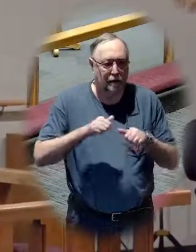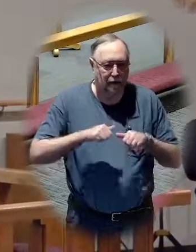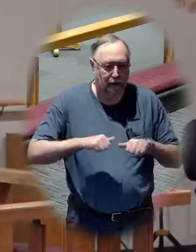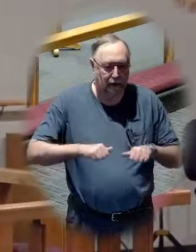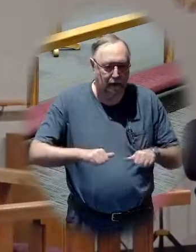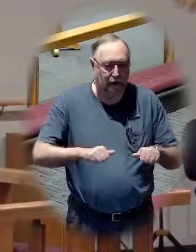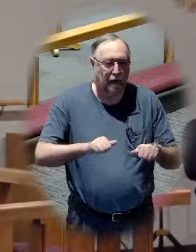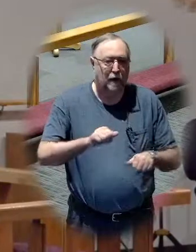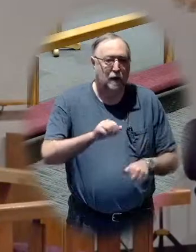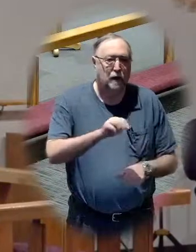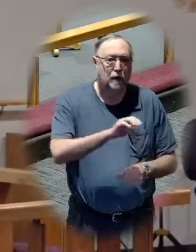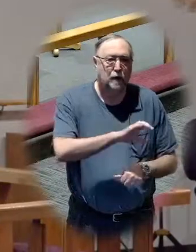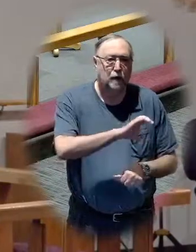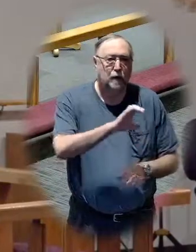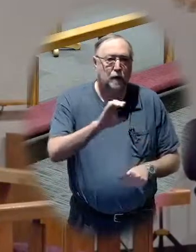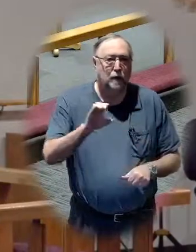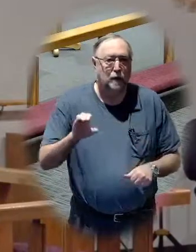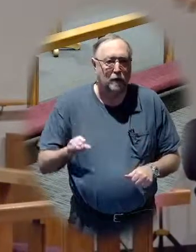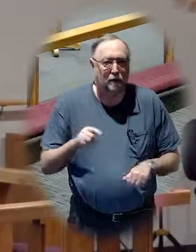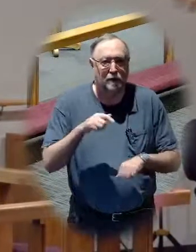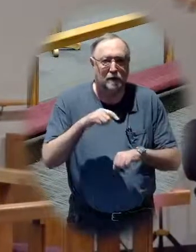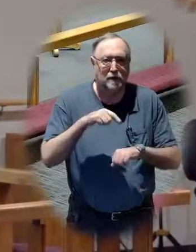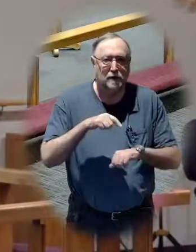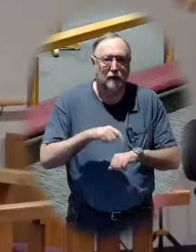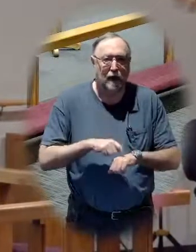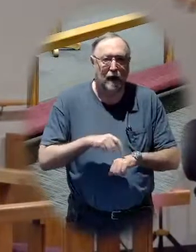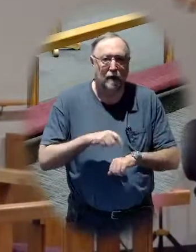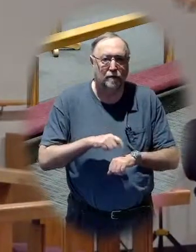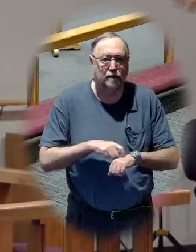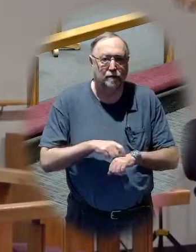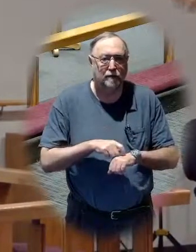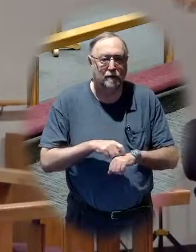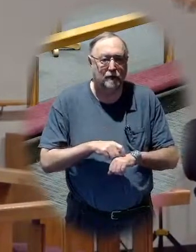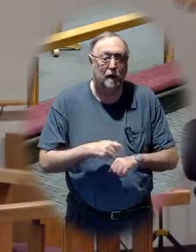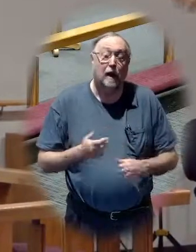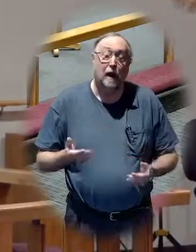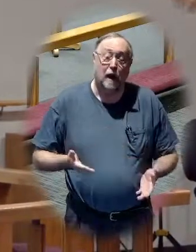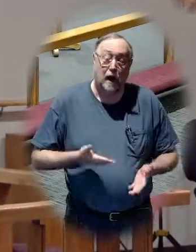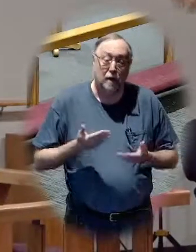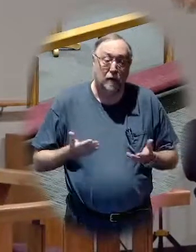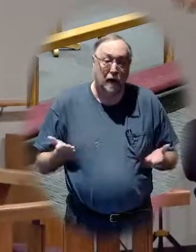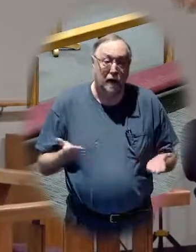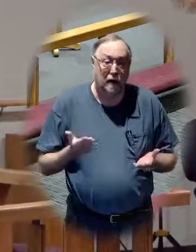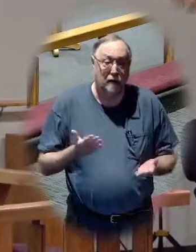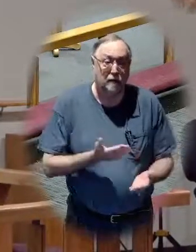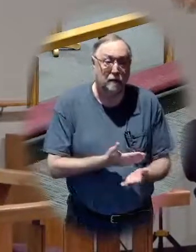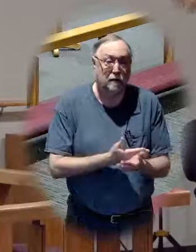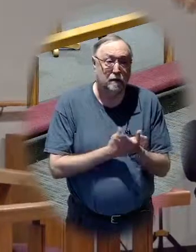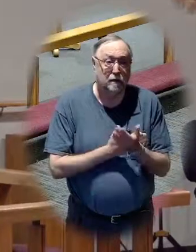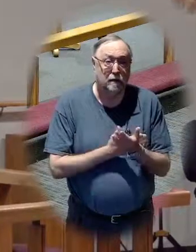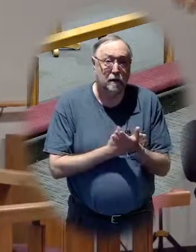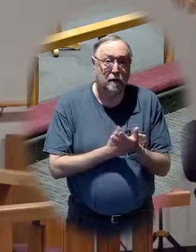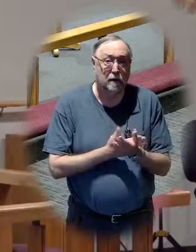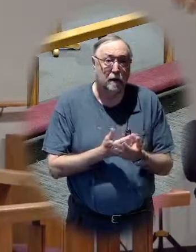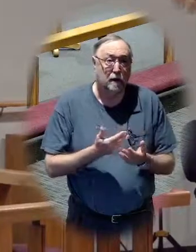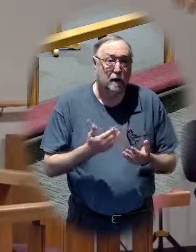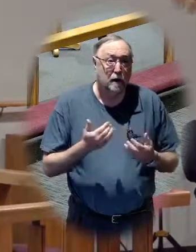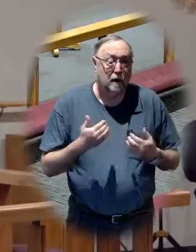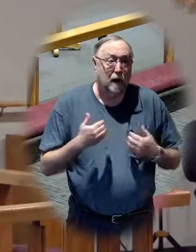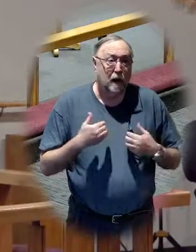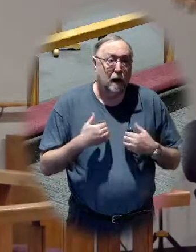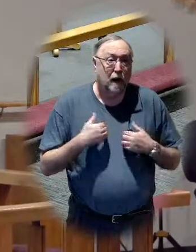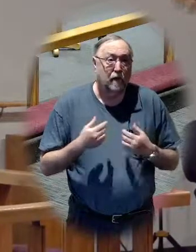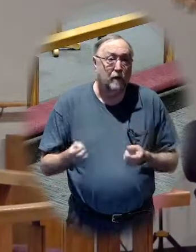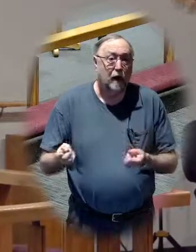the first Sunday of Christmas. I'm glad that you're here this morning. We have the opportunity to come once again to the